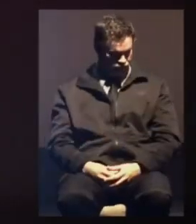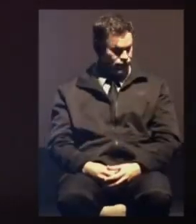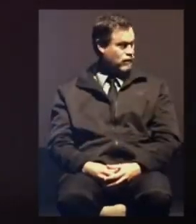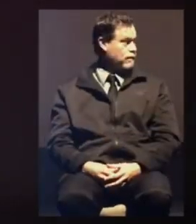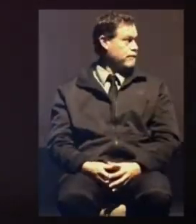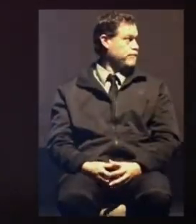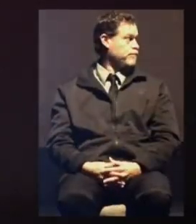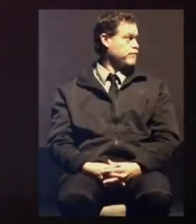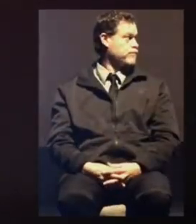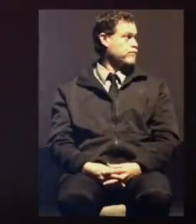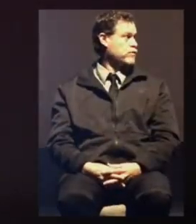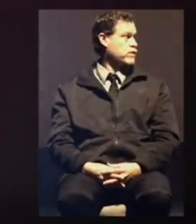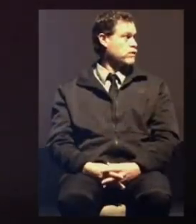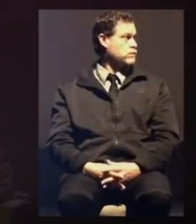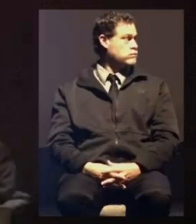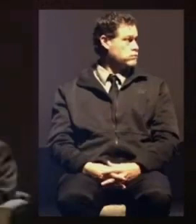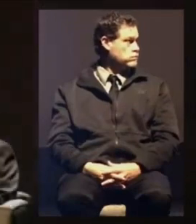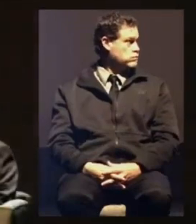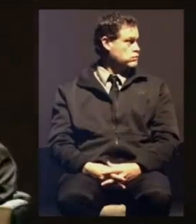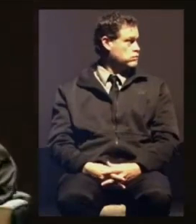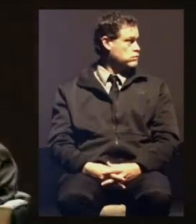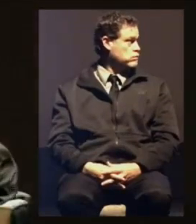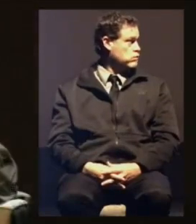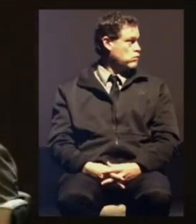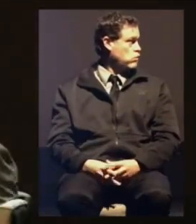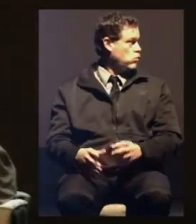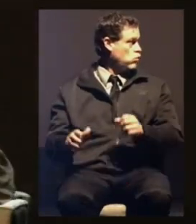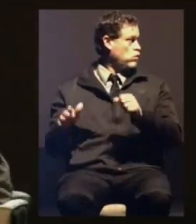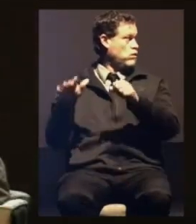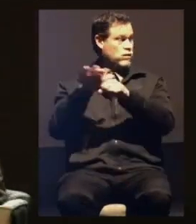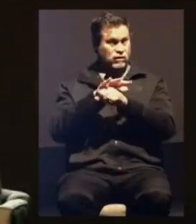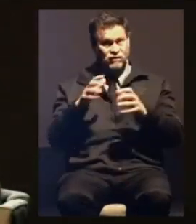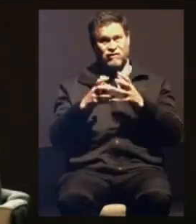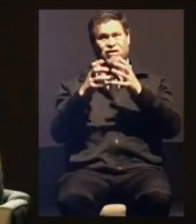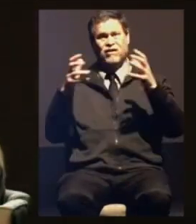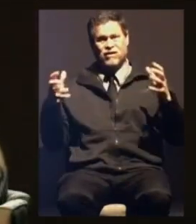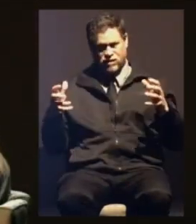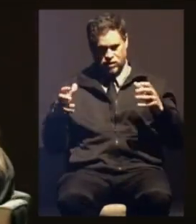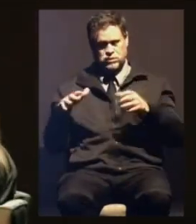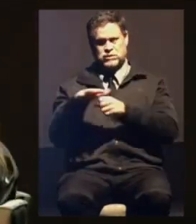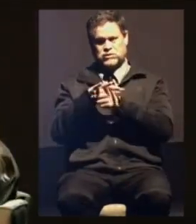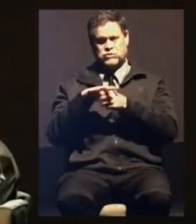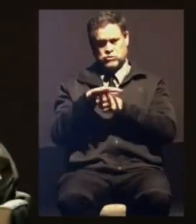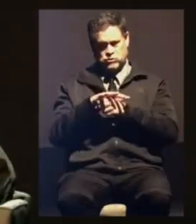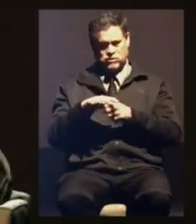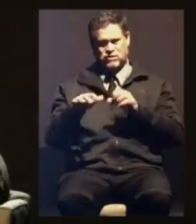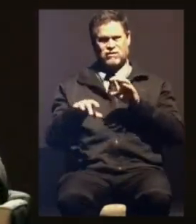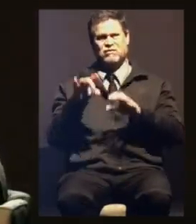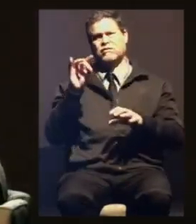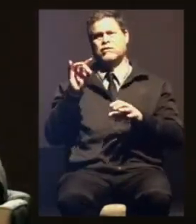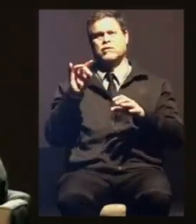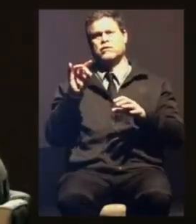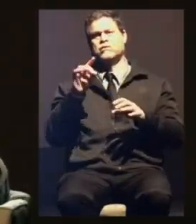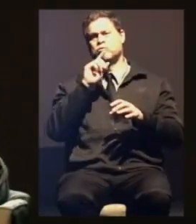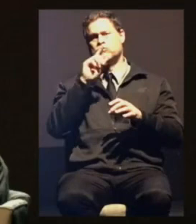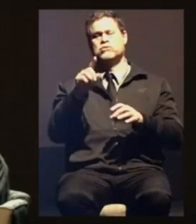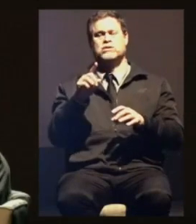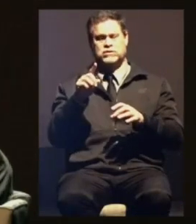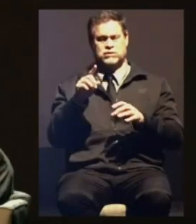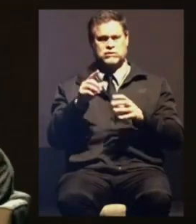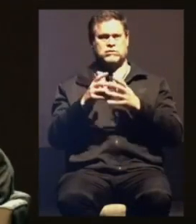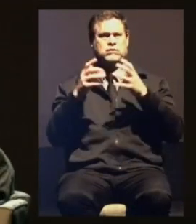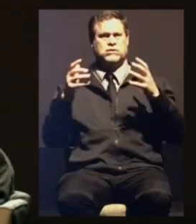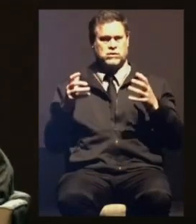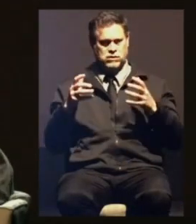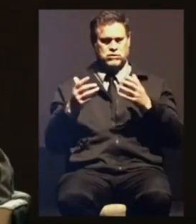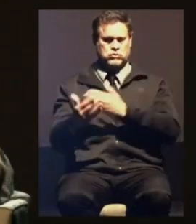great to see him here. We have covered a lot of territory today, and I found it tremendously enriching. We had this